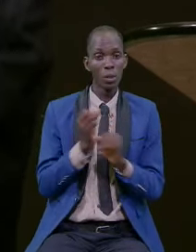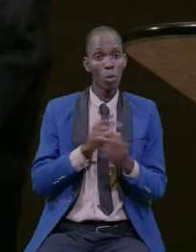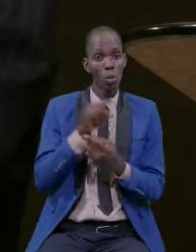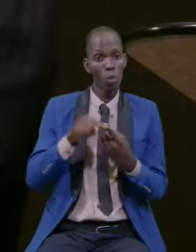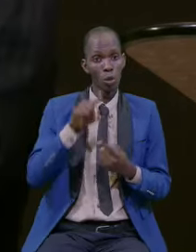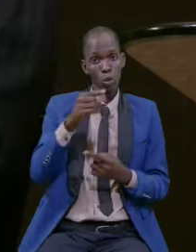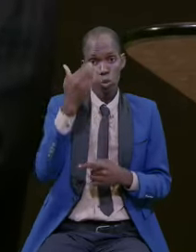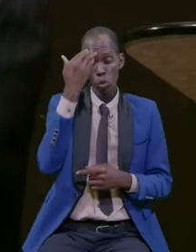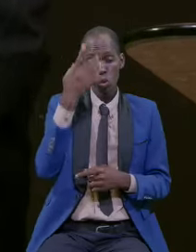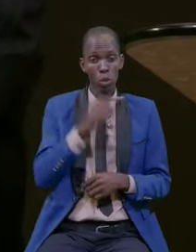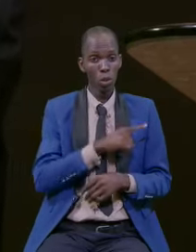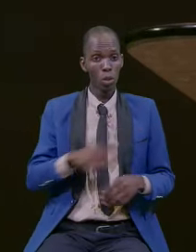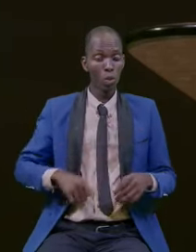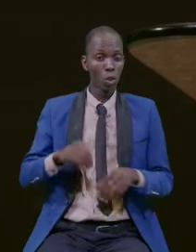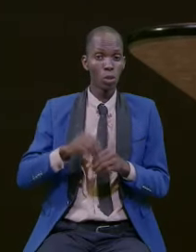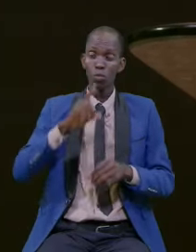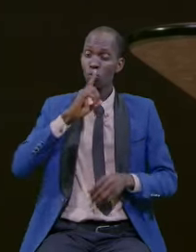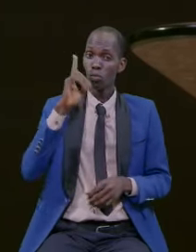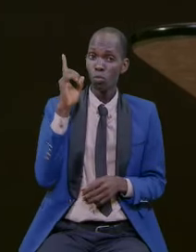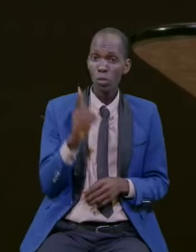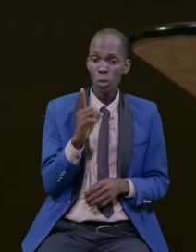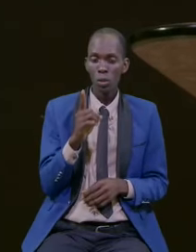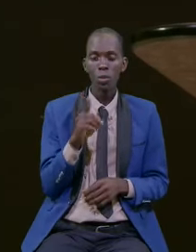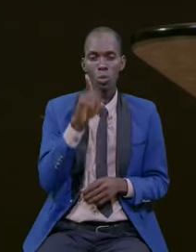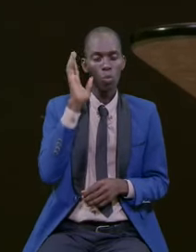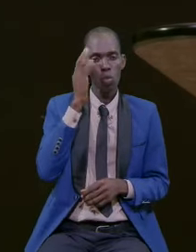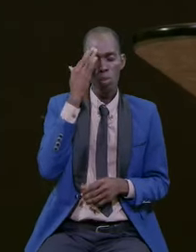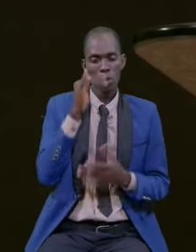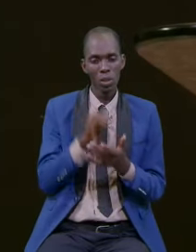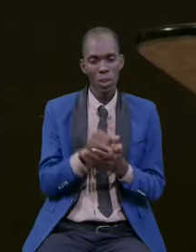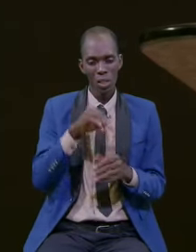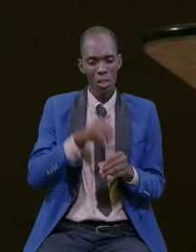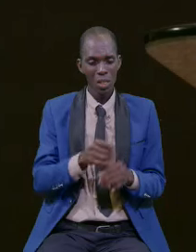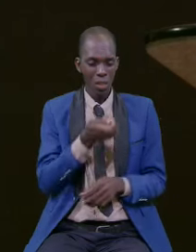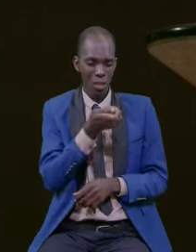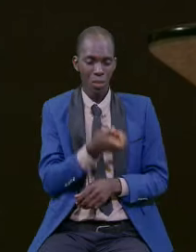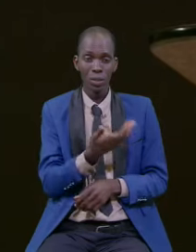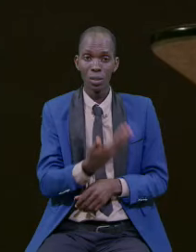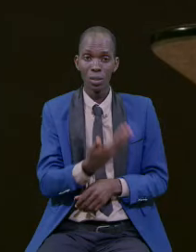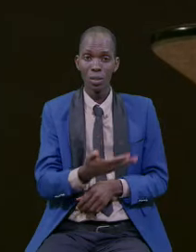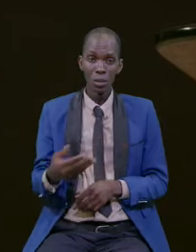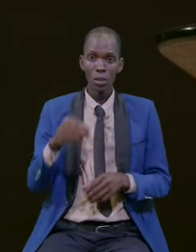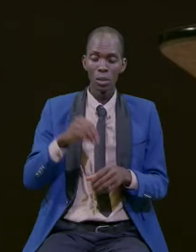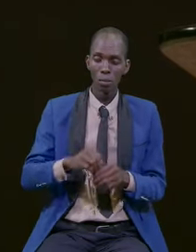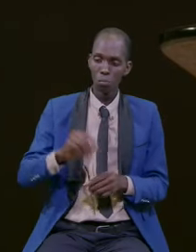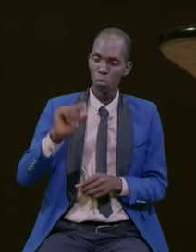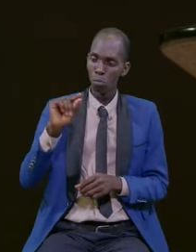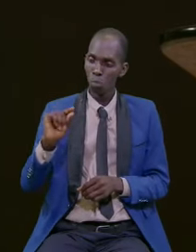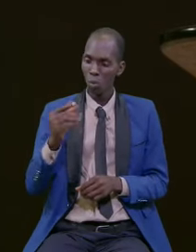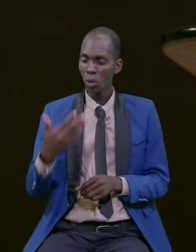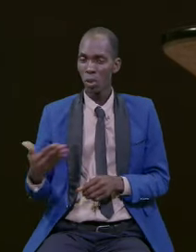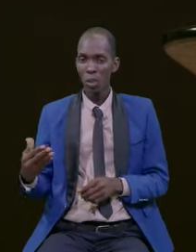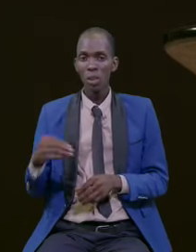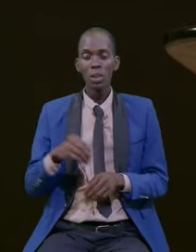in reality, in small things, in big things, in public